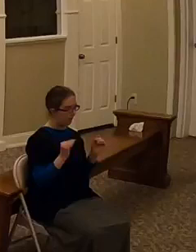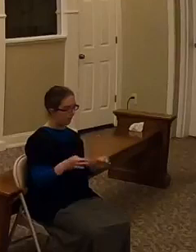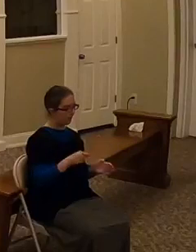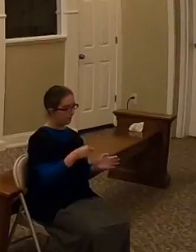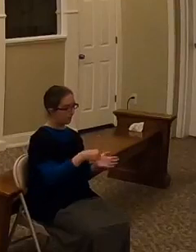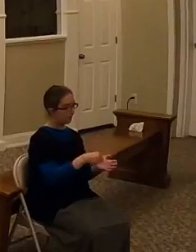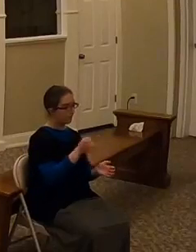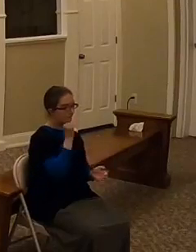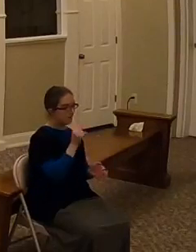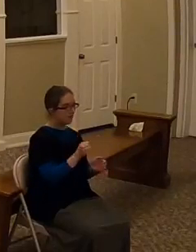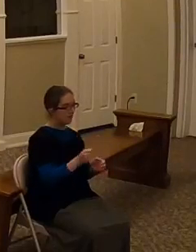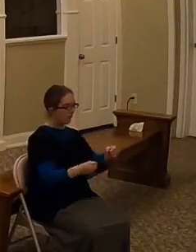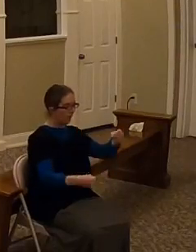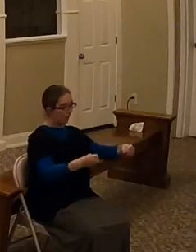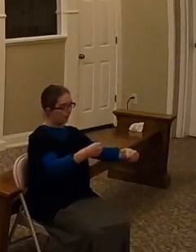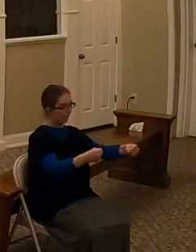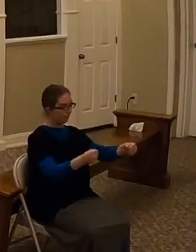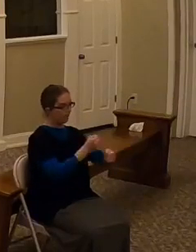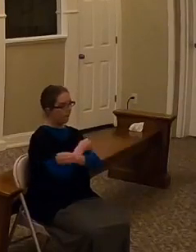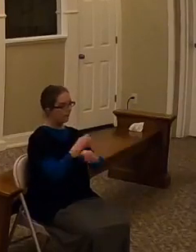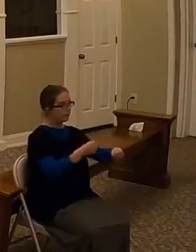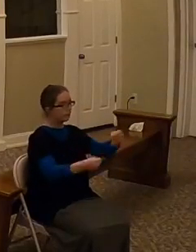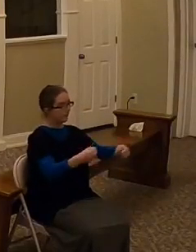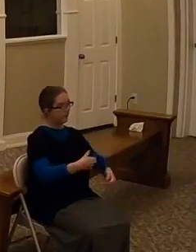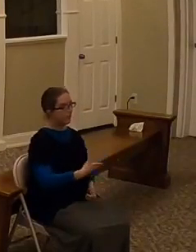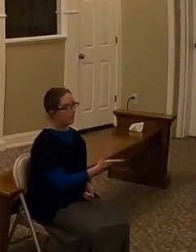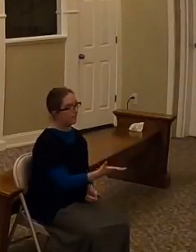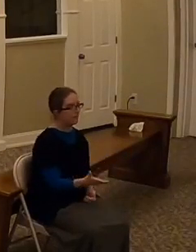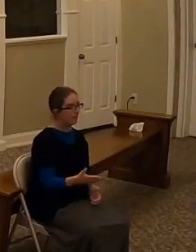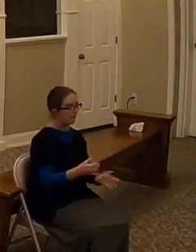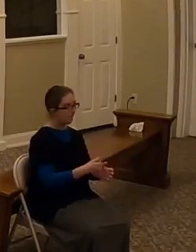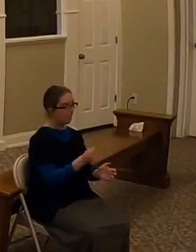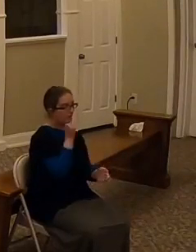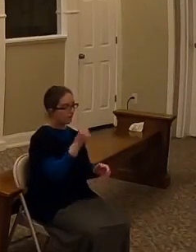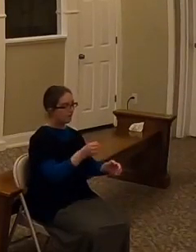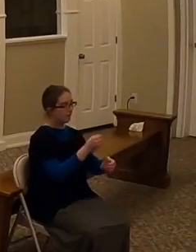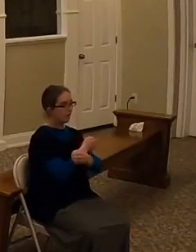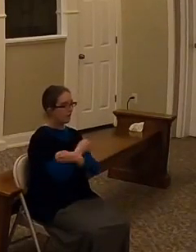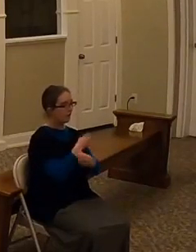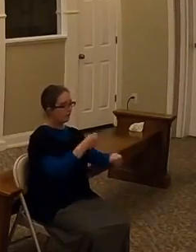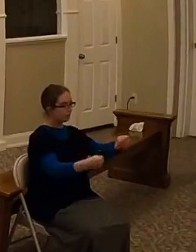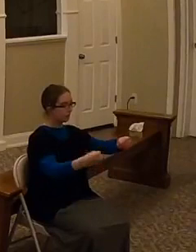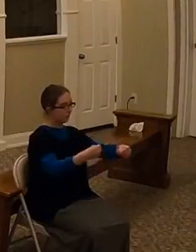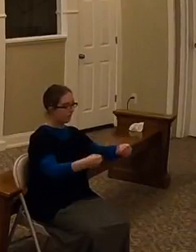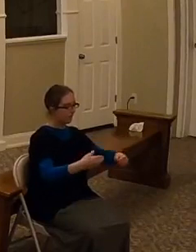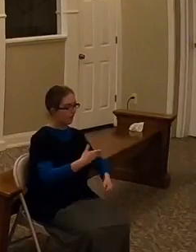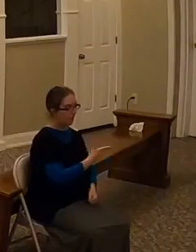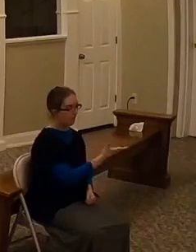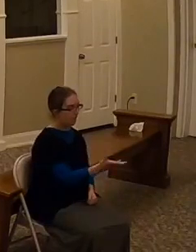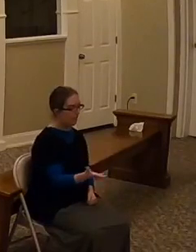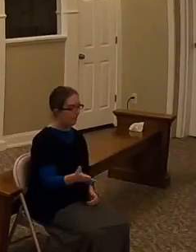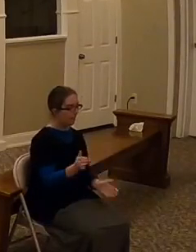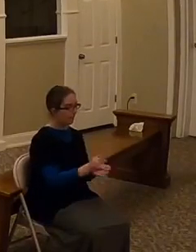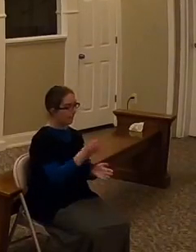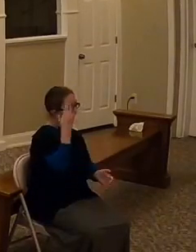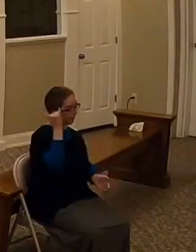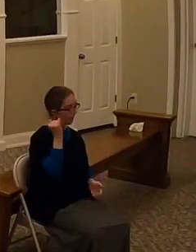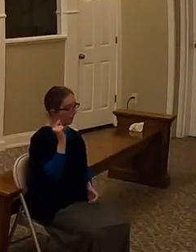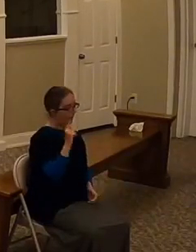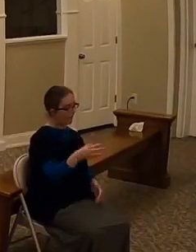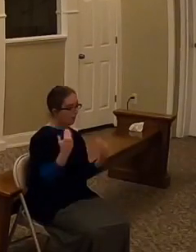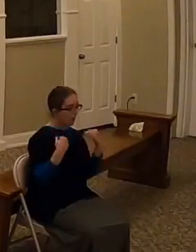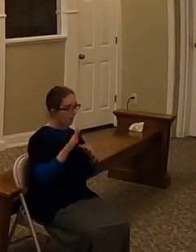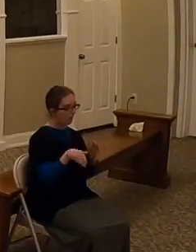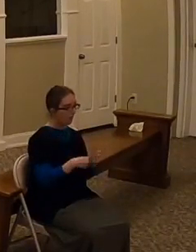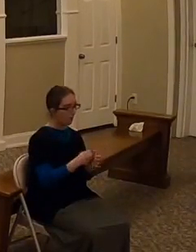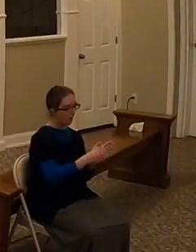a love-driven thing. Hear me. Yes, it is a love-driven thing. Amen. That's why you got all these